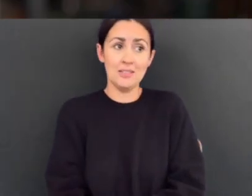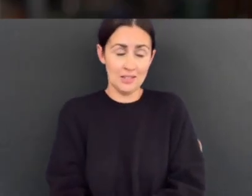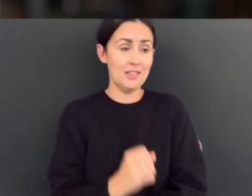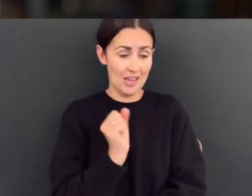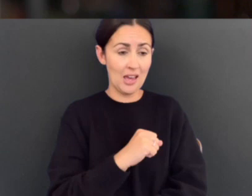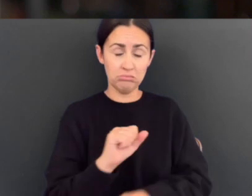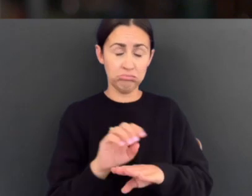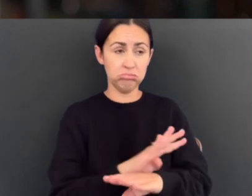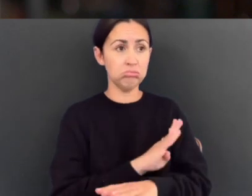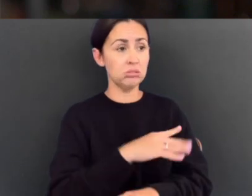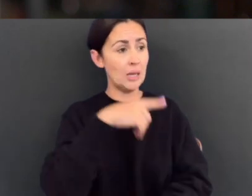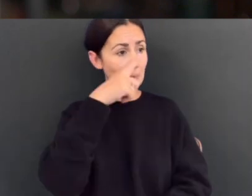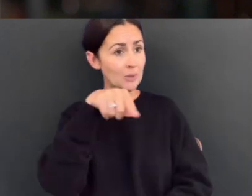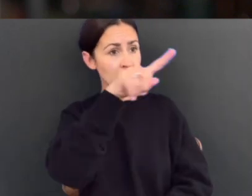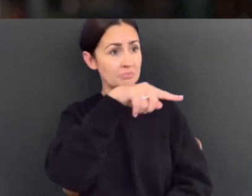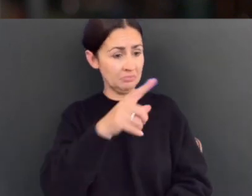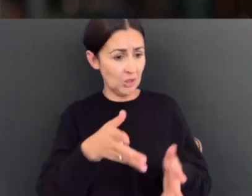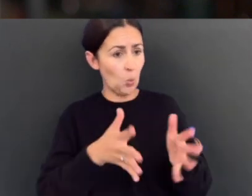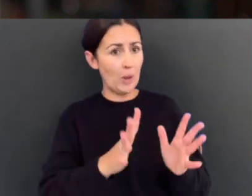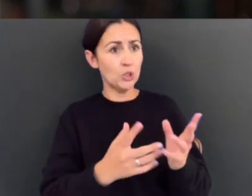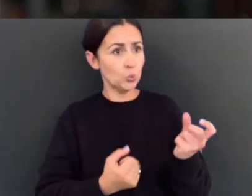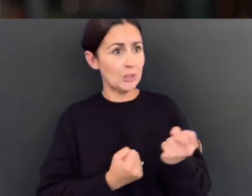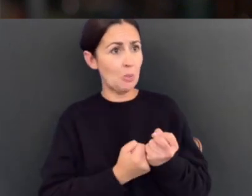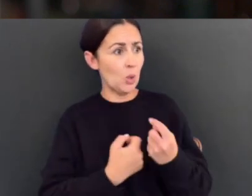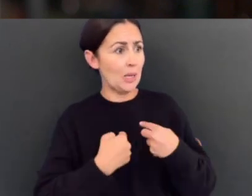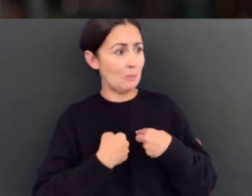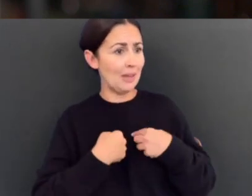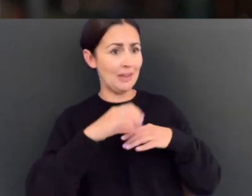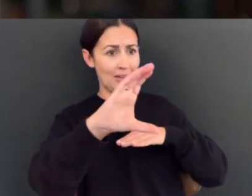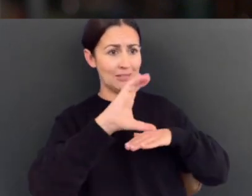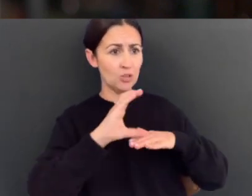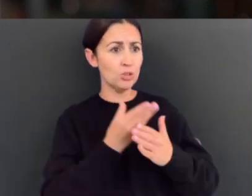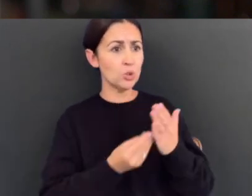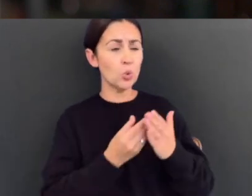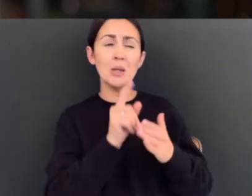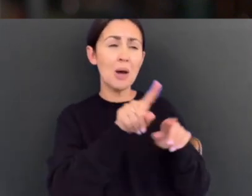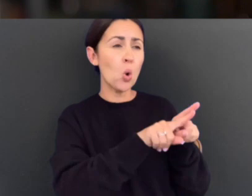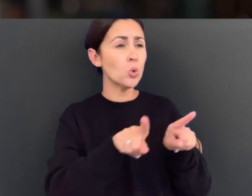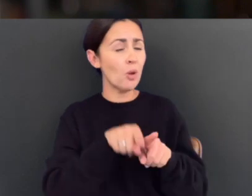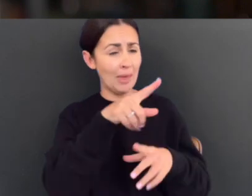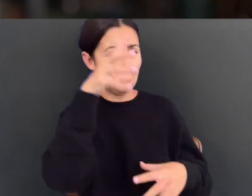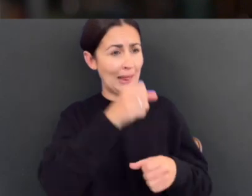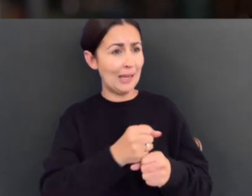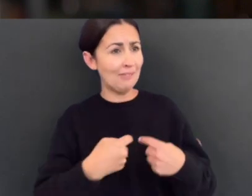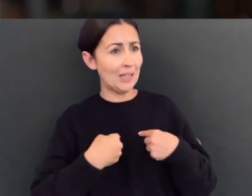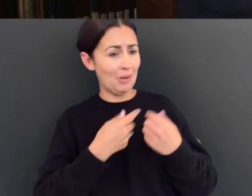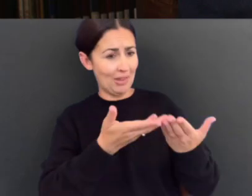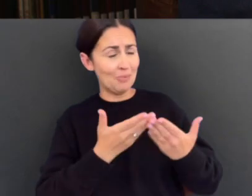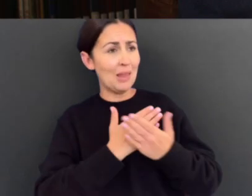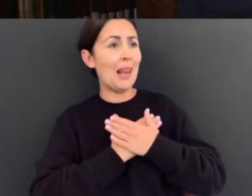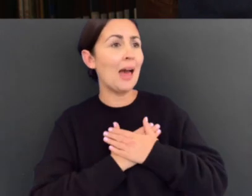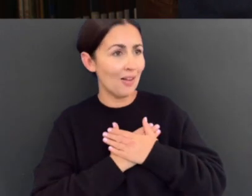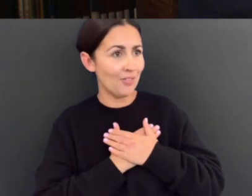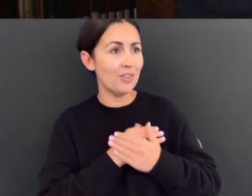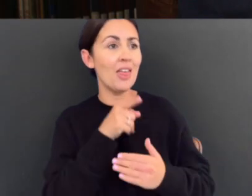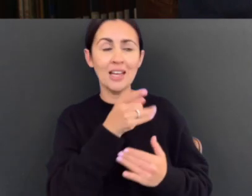are willing to put in time and resources and I think love into the work that I'm doing. It's been an extraordinary experience looking